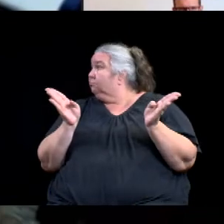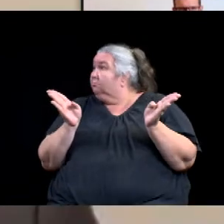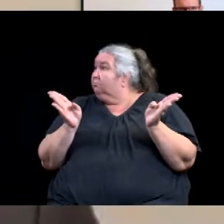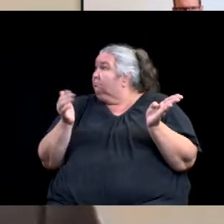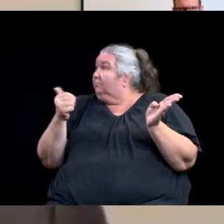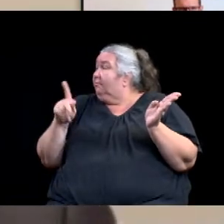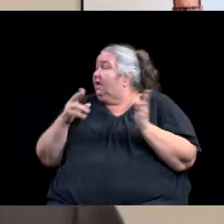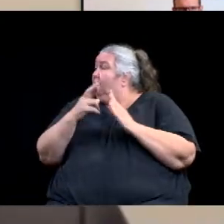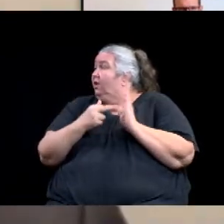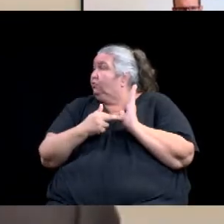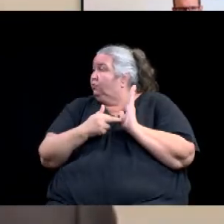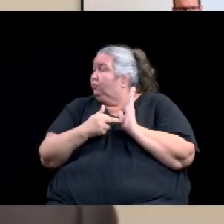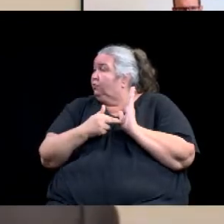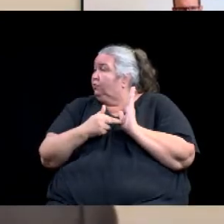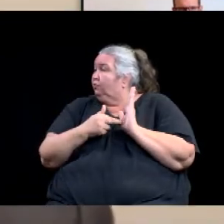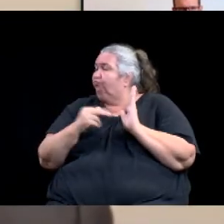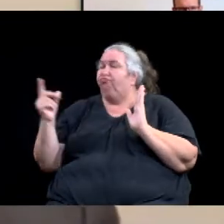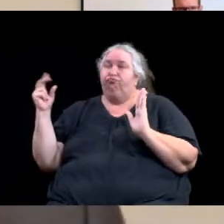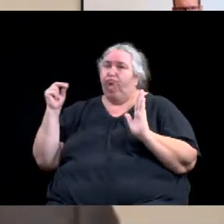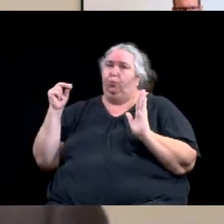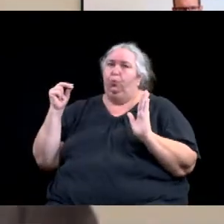for approval on second reading.